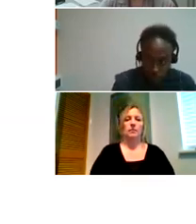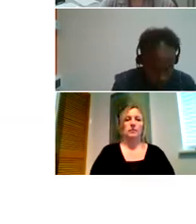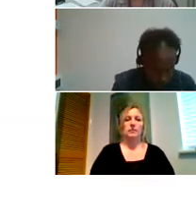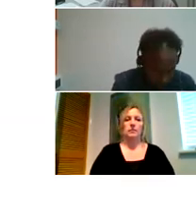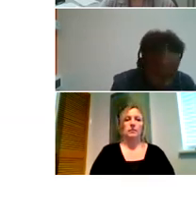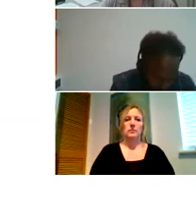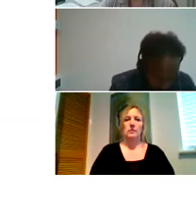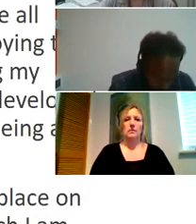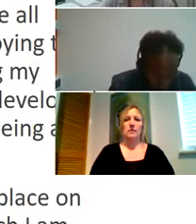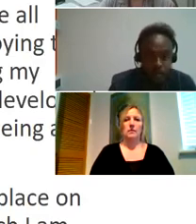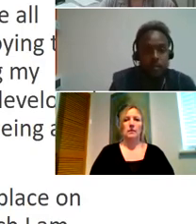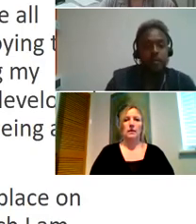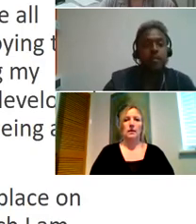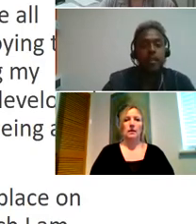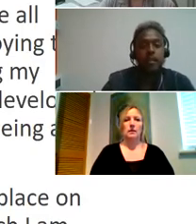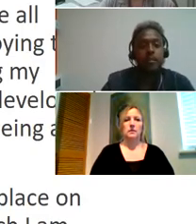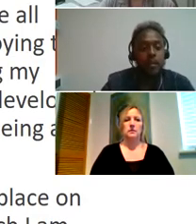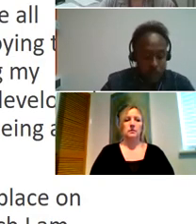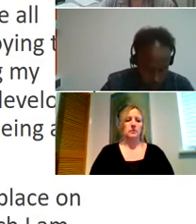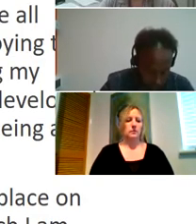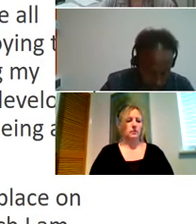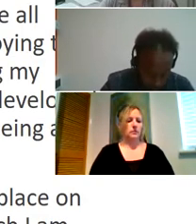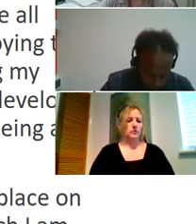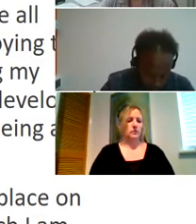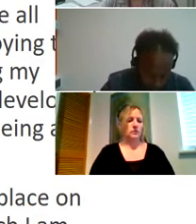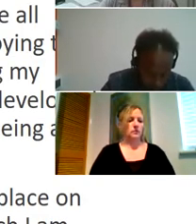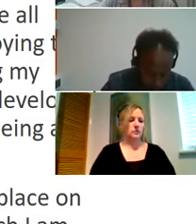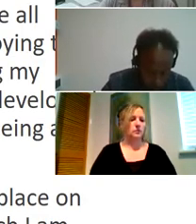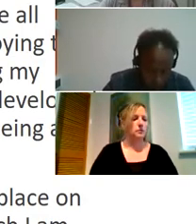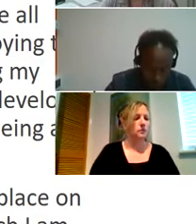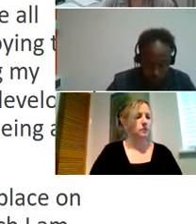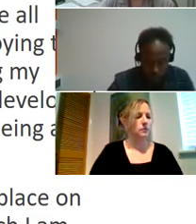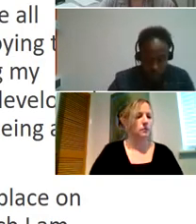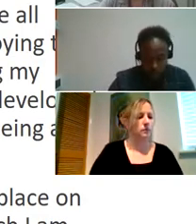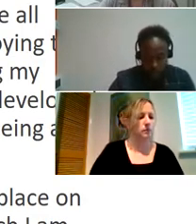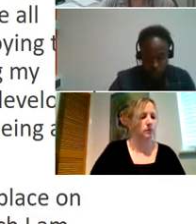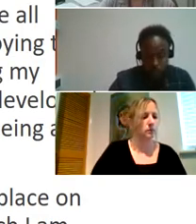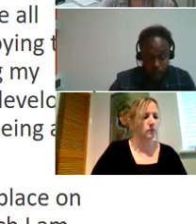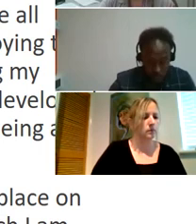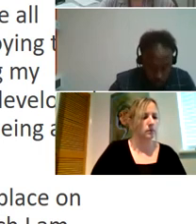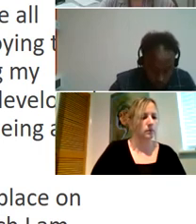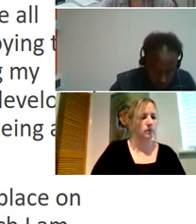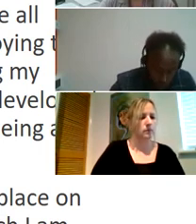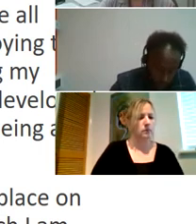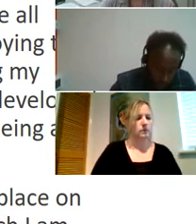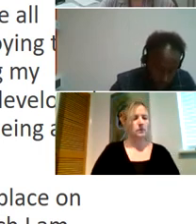could you go to the next slide, please? Yeah. Thank you. Now, we take pride in what we